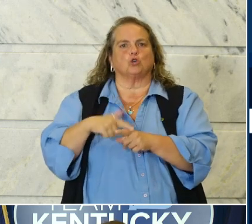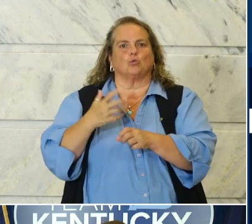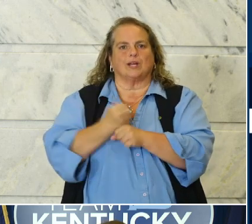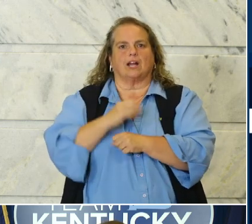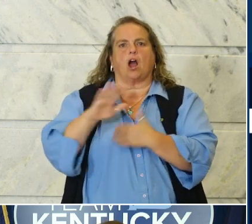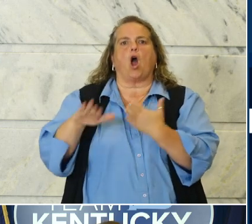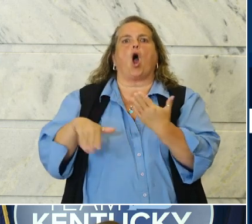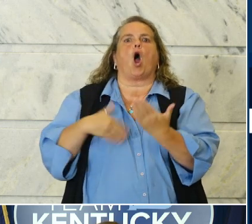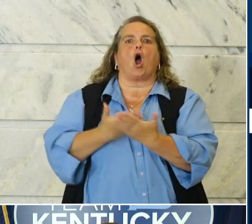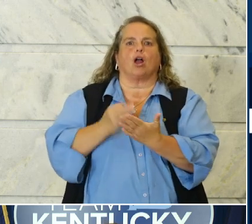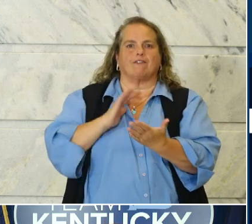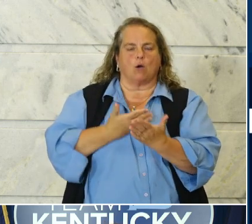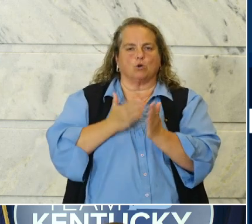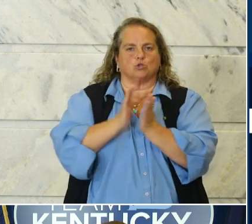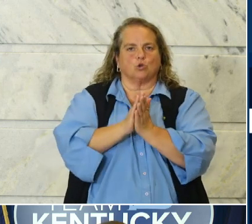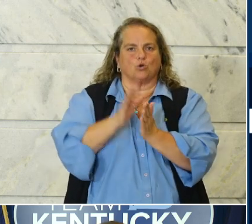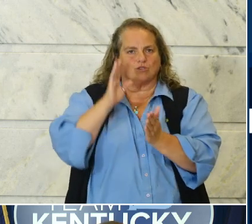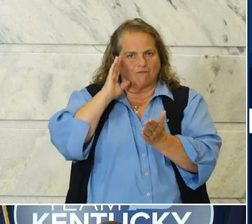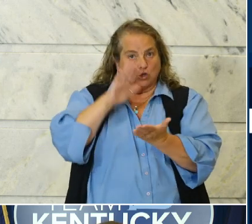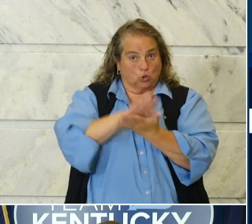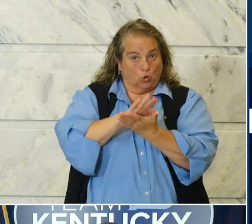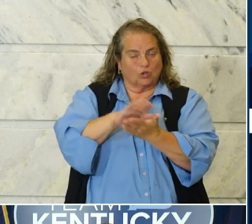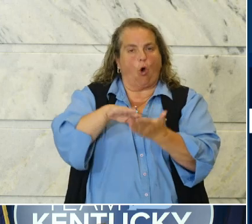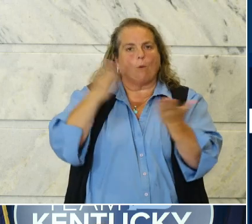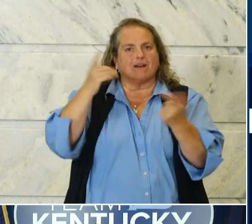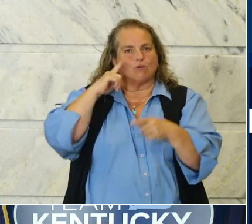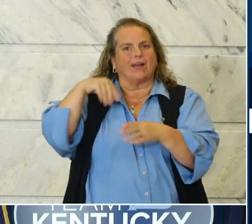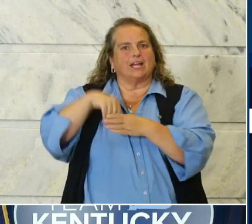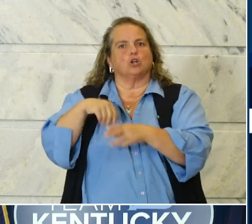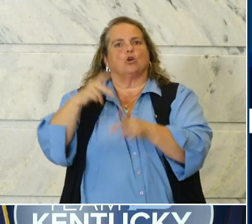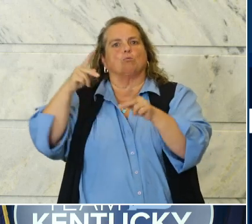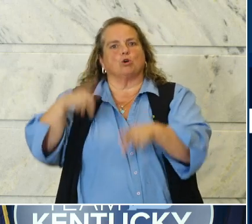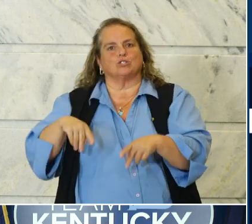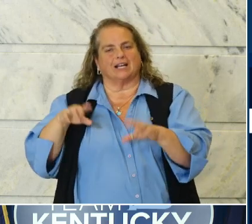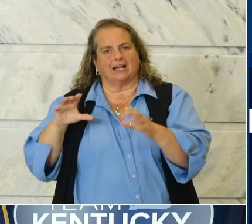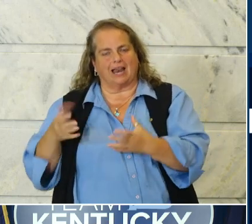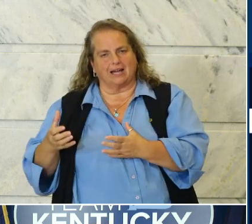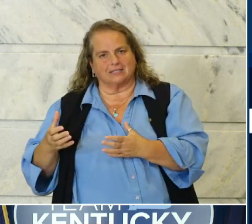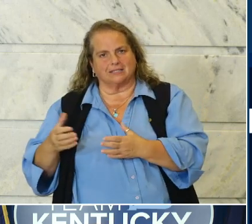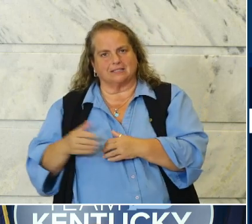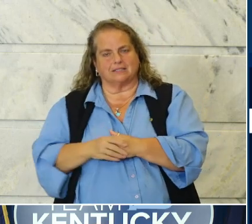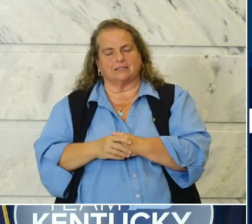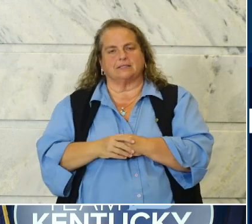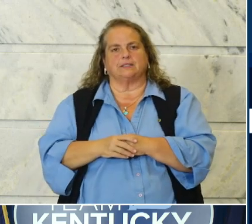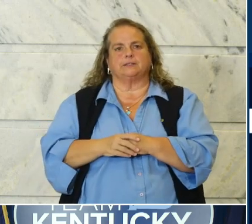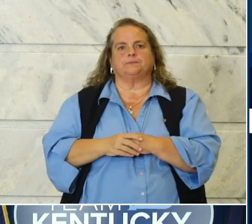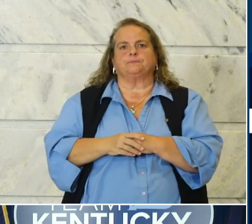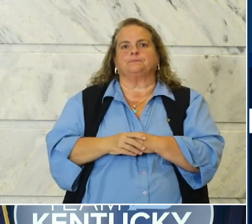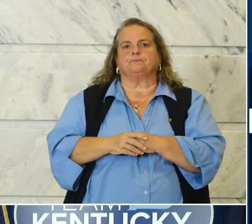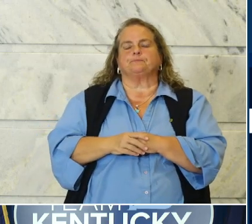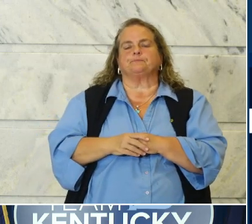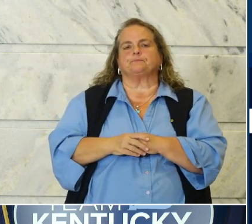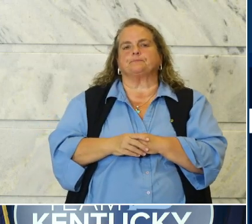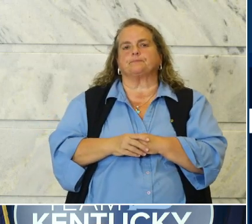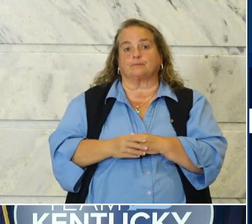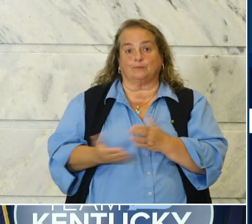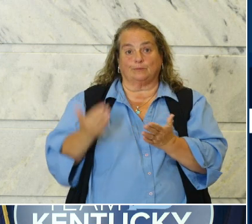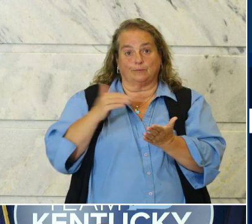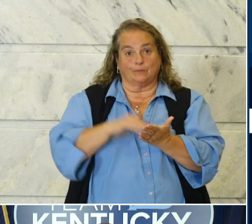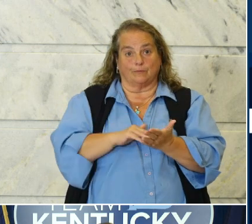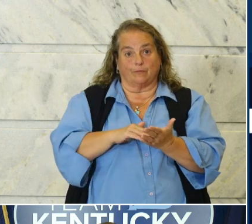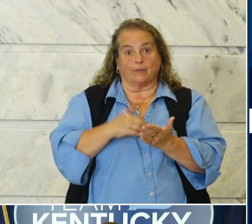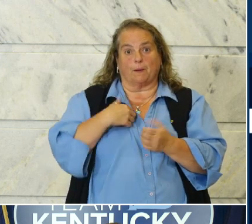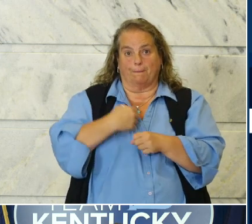of our schools open for in-person classes in some way that works for those families. But again, I'm making